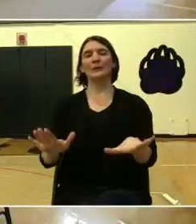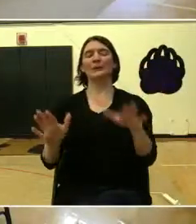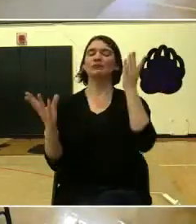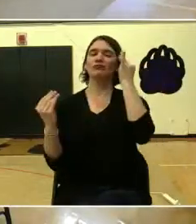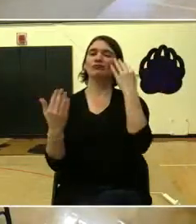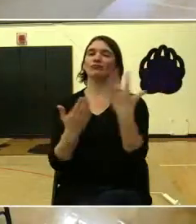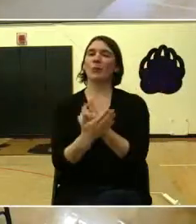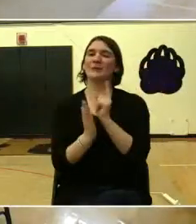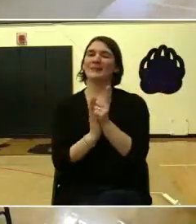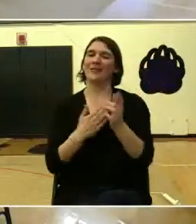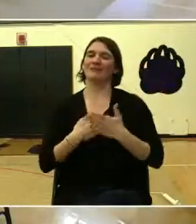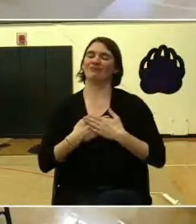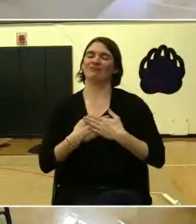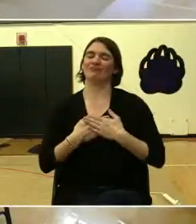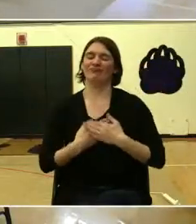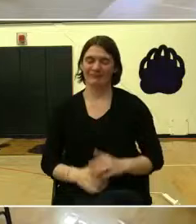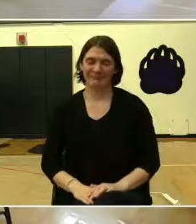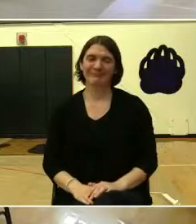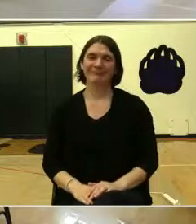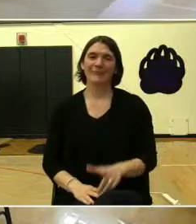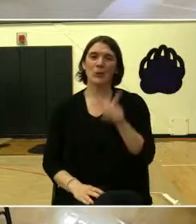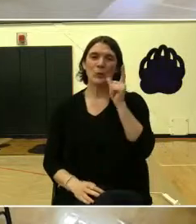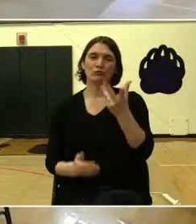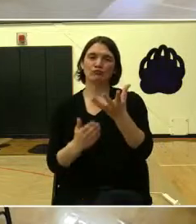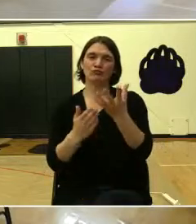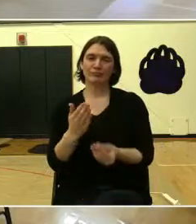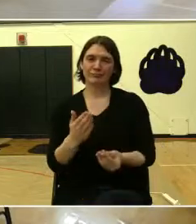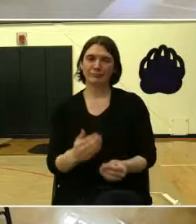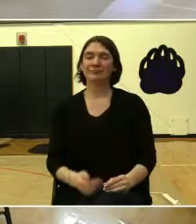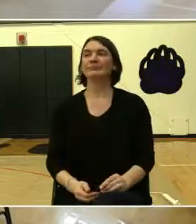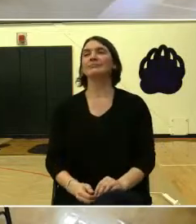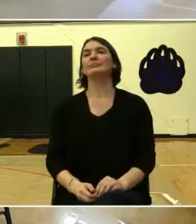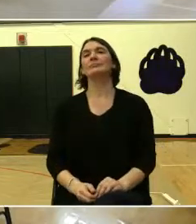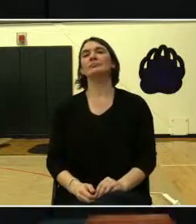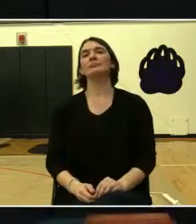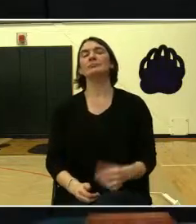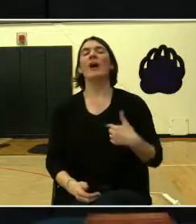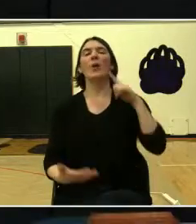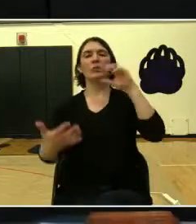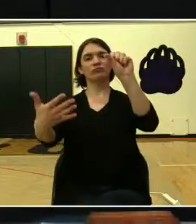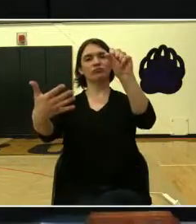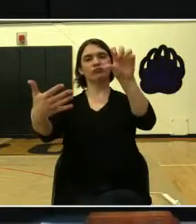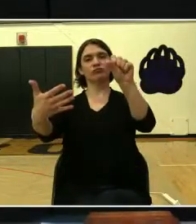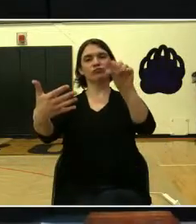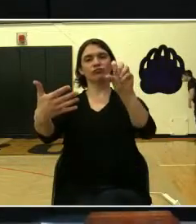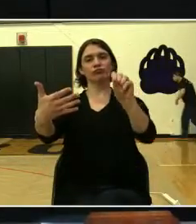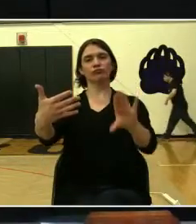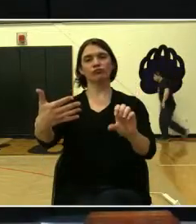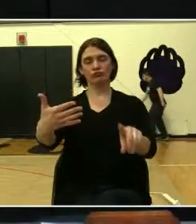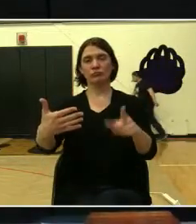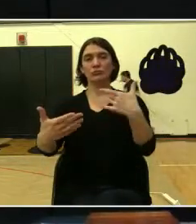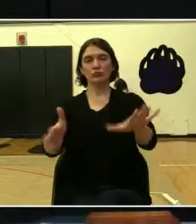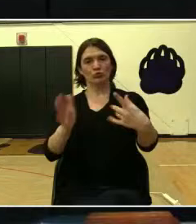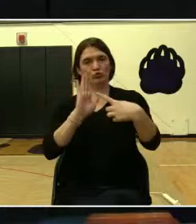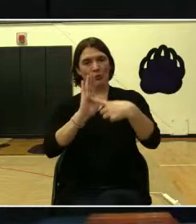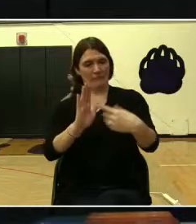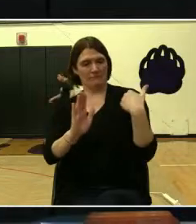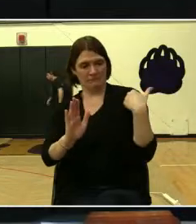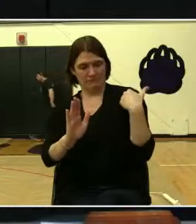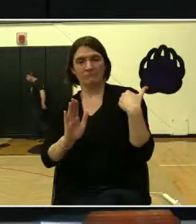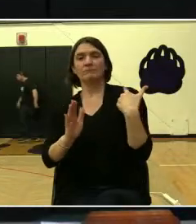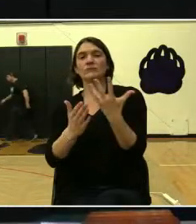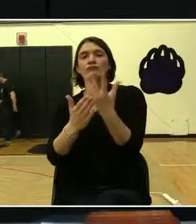silence I'd like to just uh recite the names of Representative town meeting